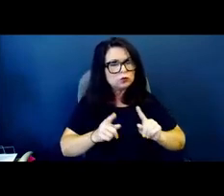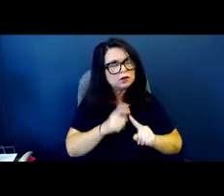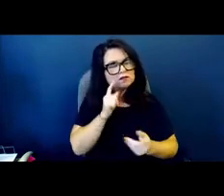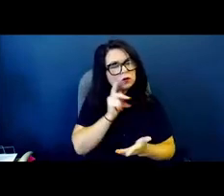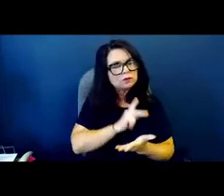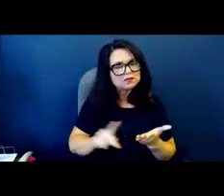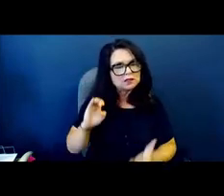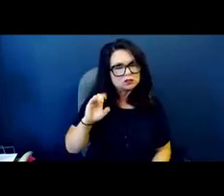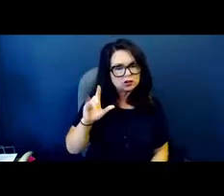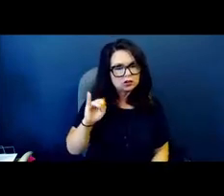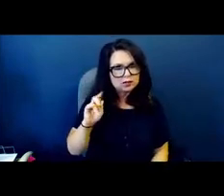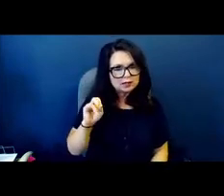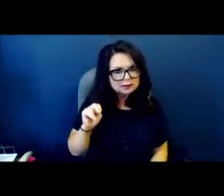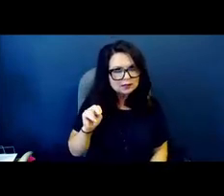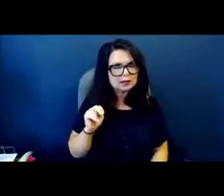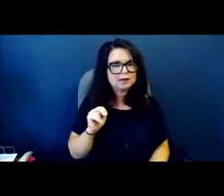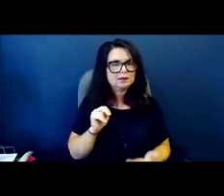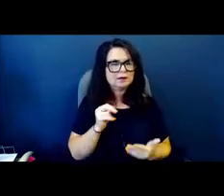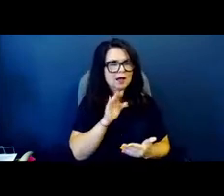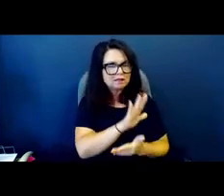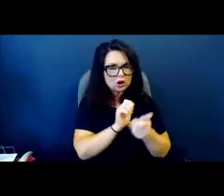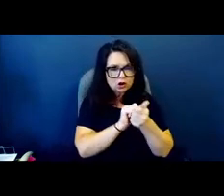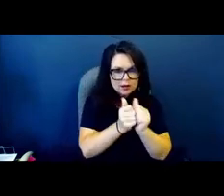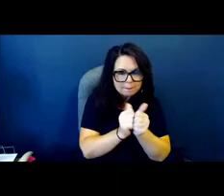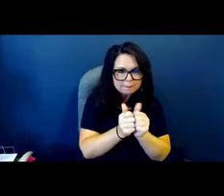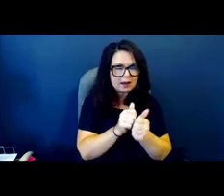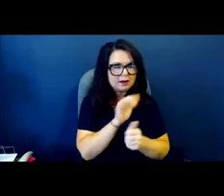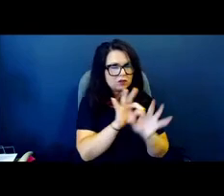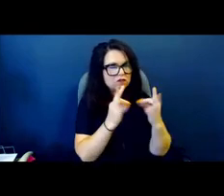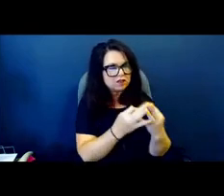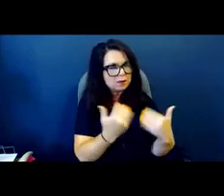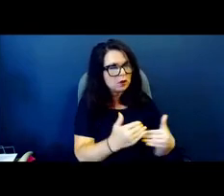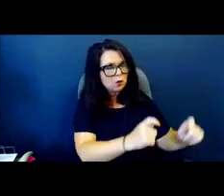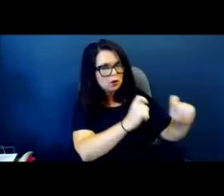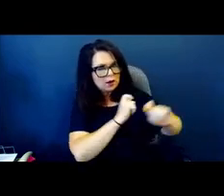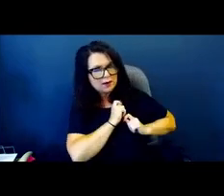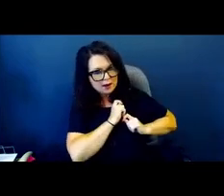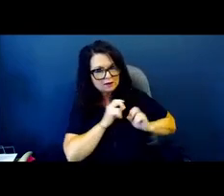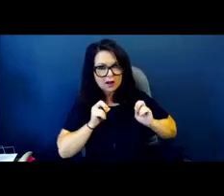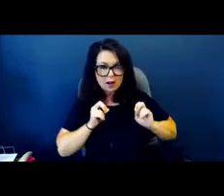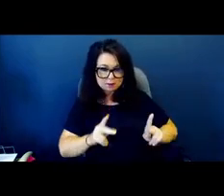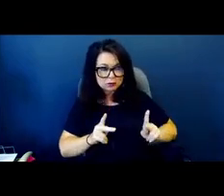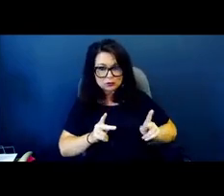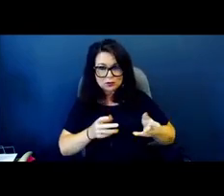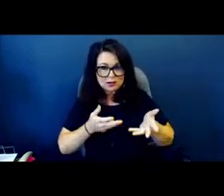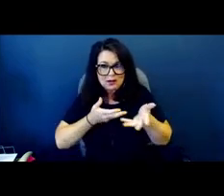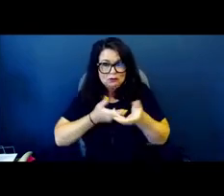her family had given me, the extent to which they trusted me to